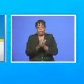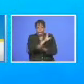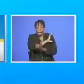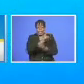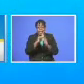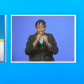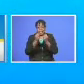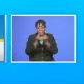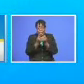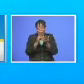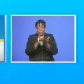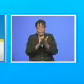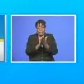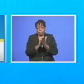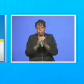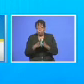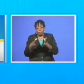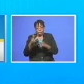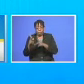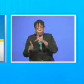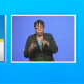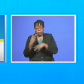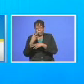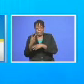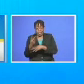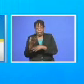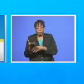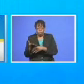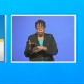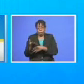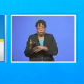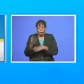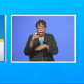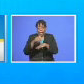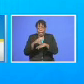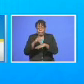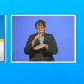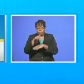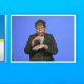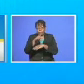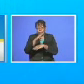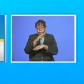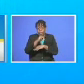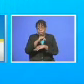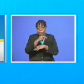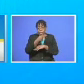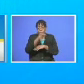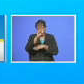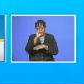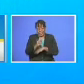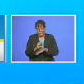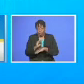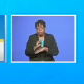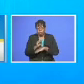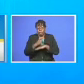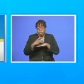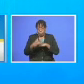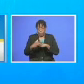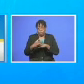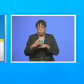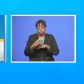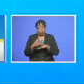indicating that the vast majority of the persons that we are seeing currently at Princess Margaret Hospital and South Beach Health Center, they are